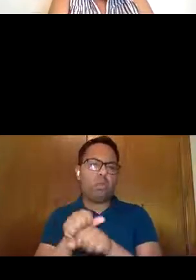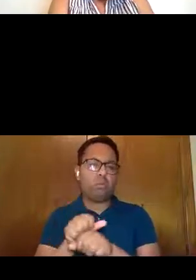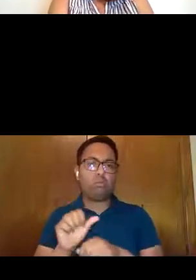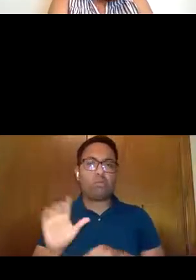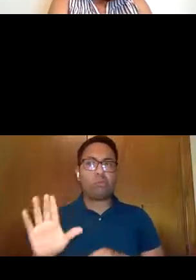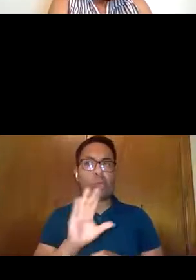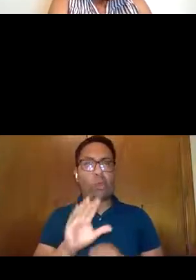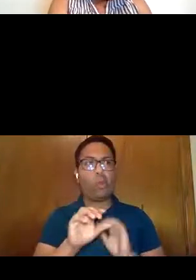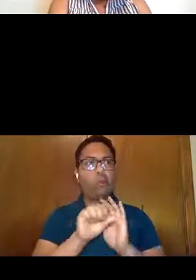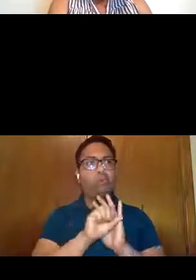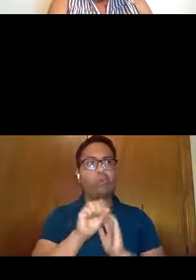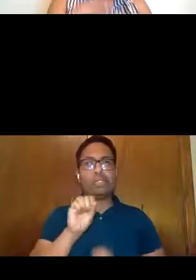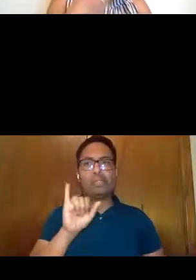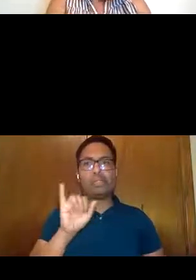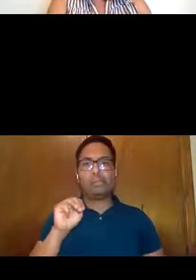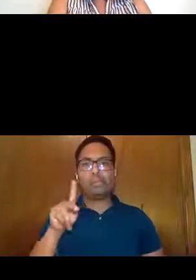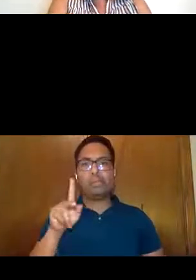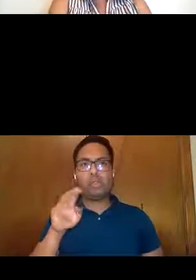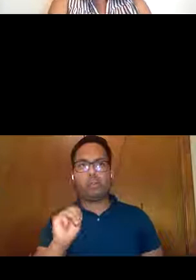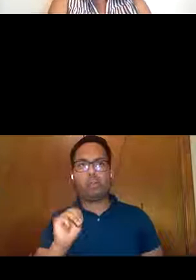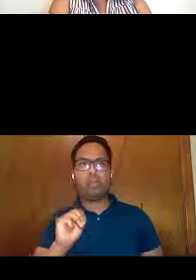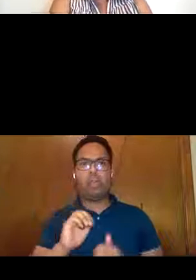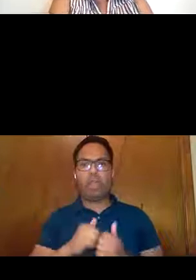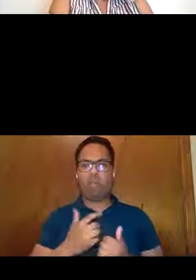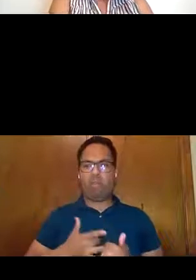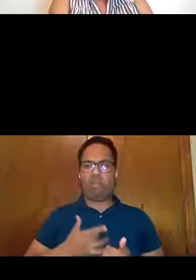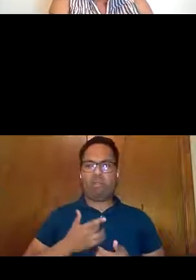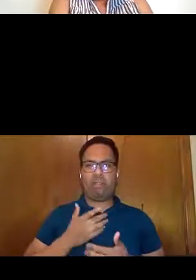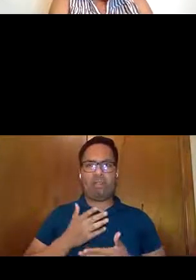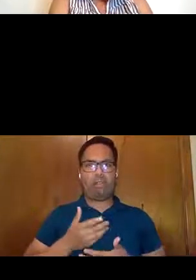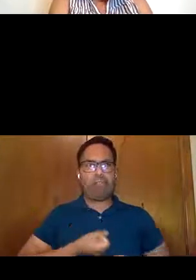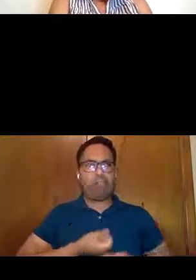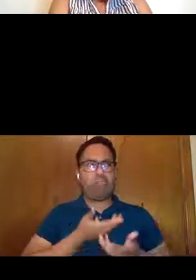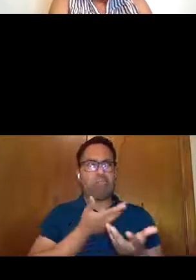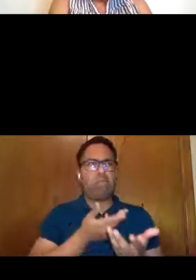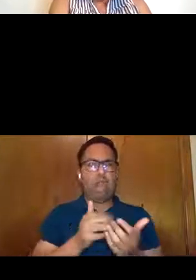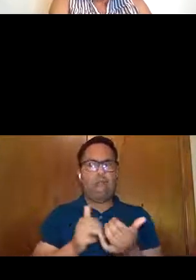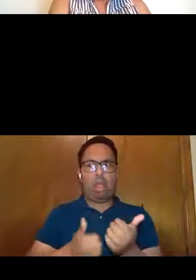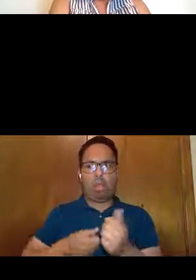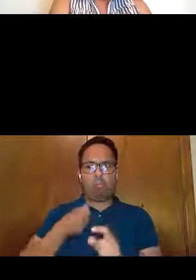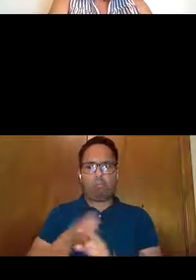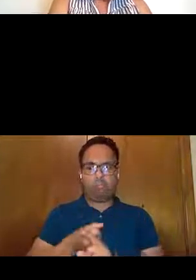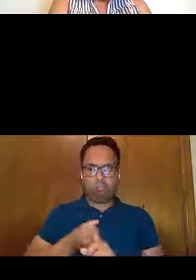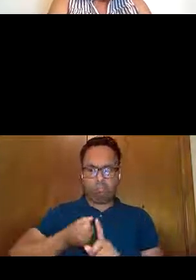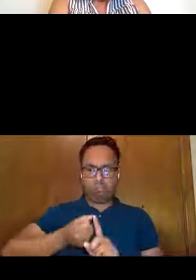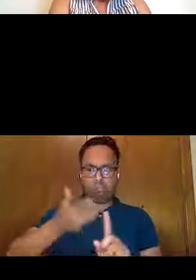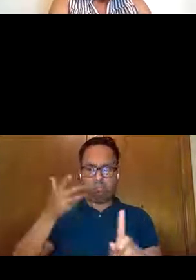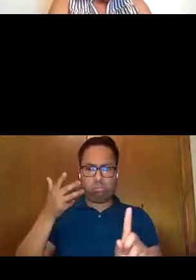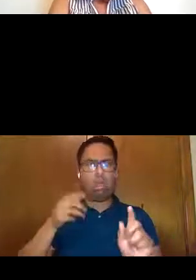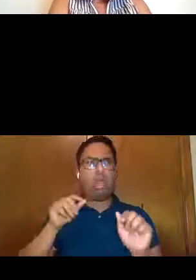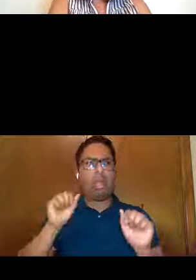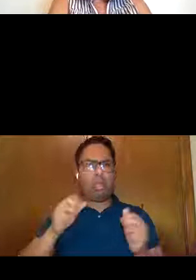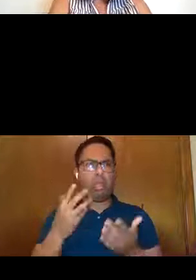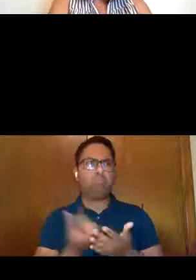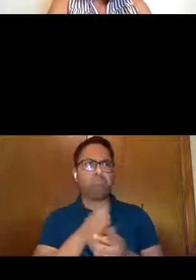symptoms, share what you're feeling and how it's affecting you, and all the questions that you can ask are perfectly okay during that